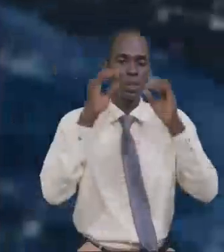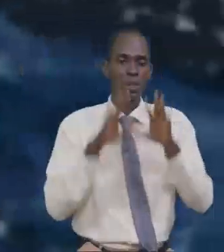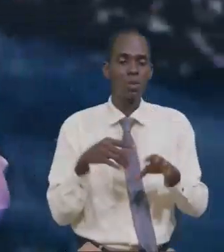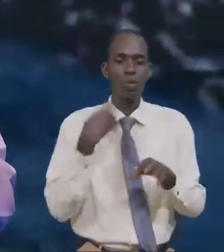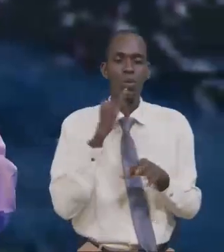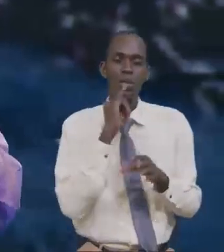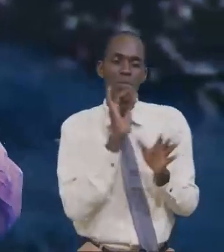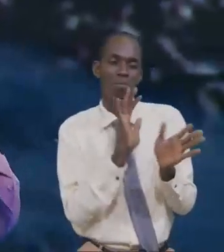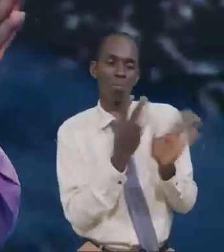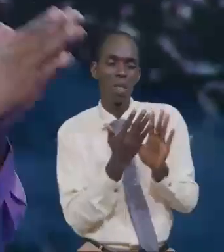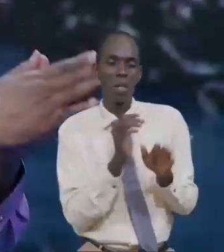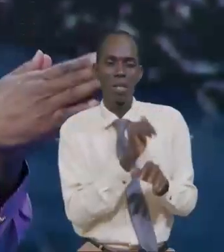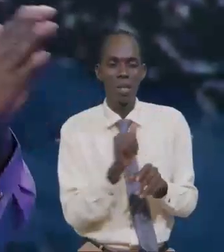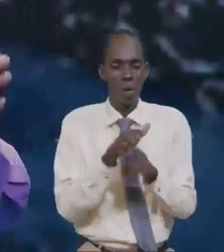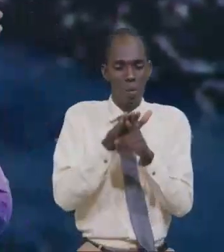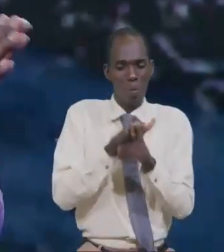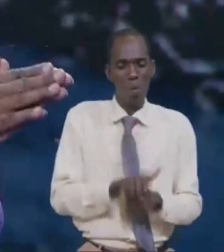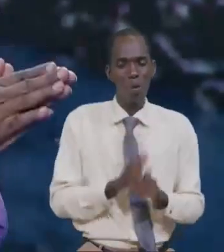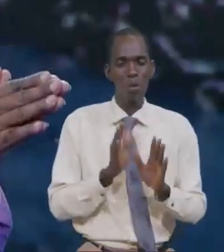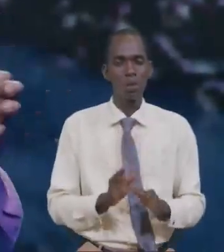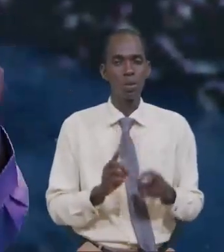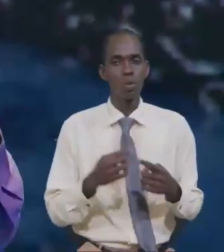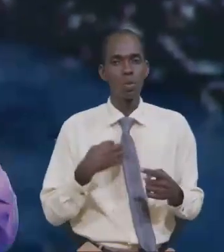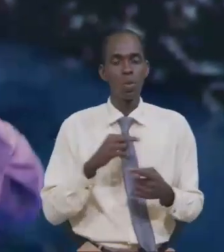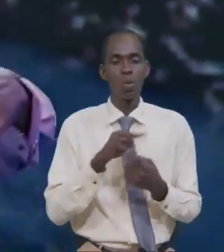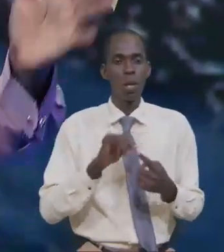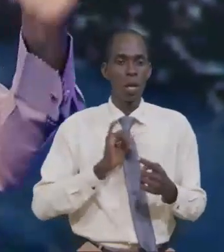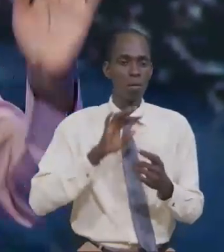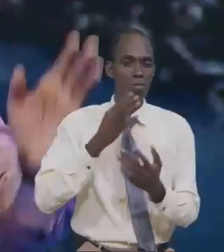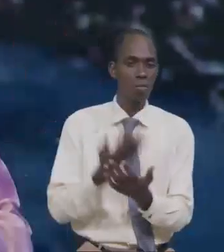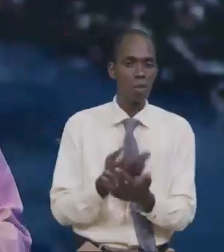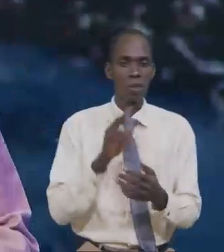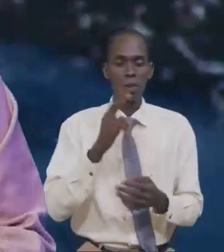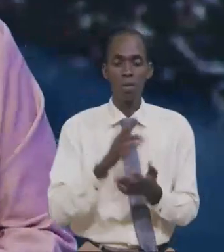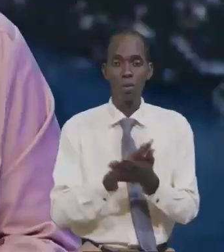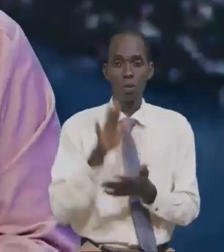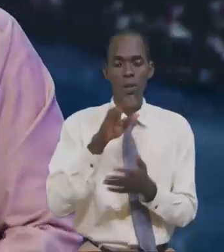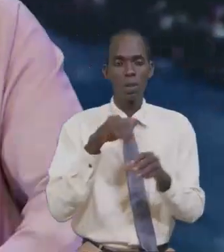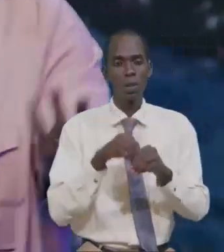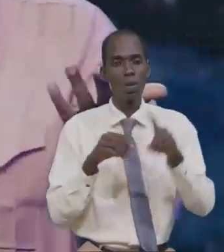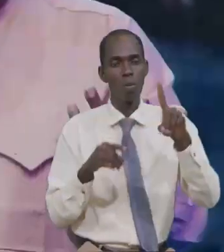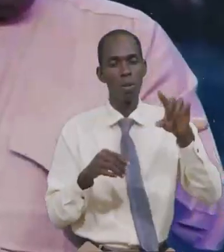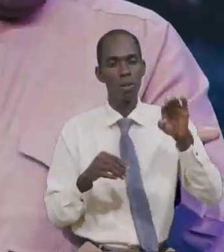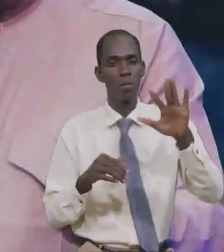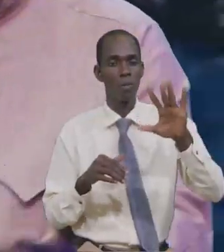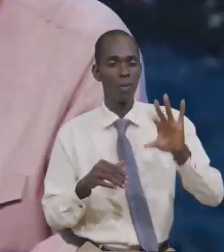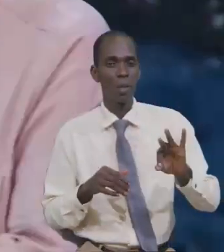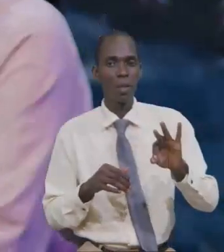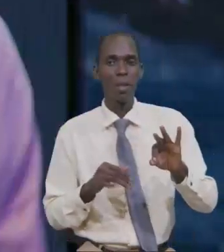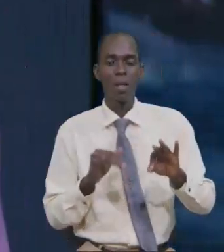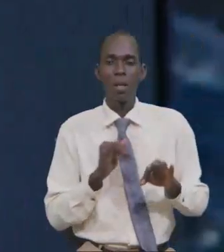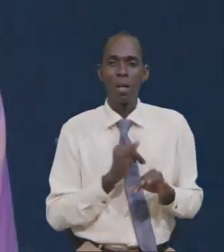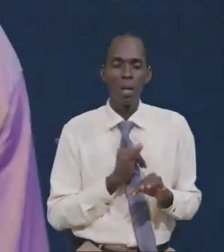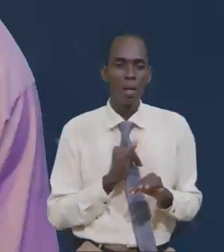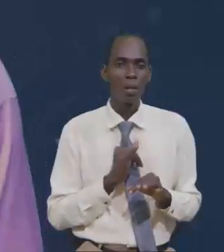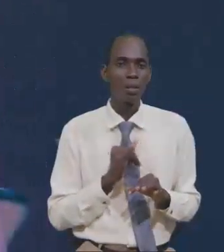thought more of the history, geography teacher, more than I thought about the subject. And then when I